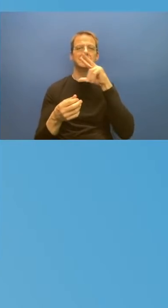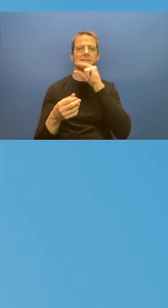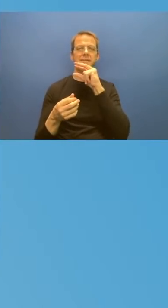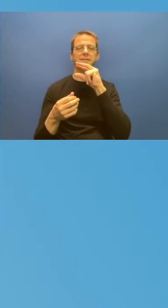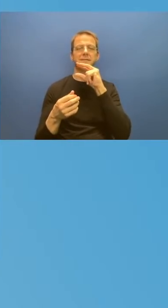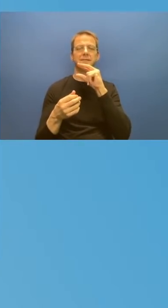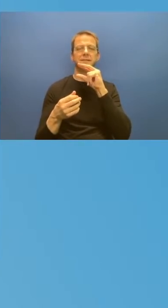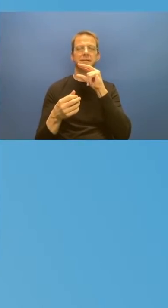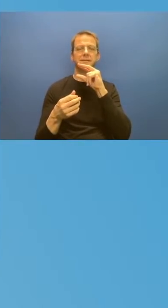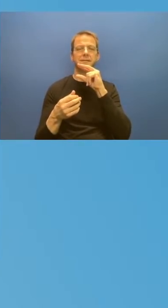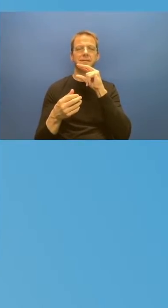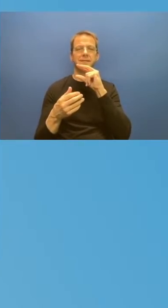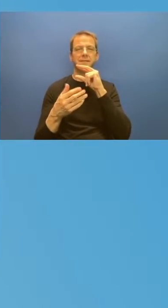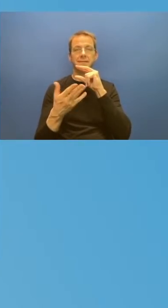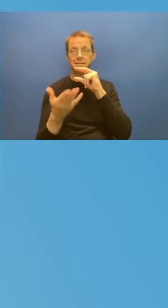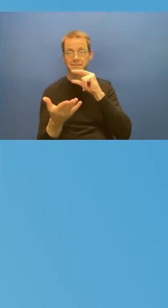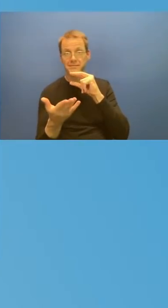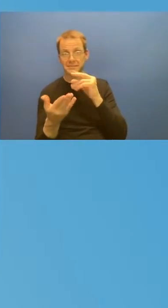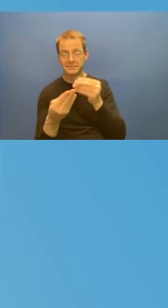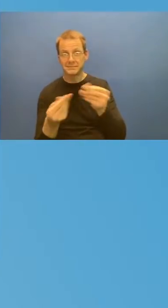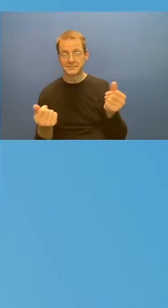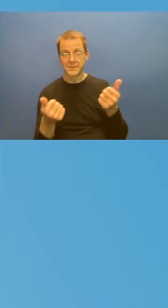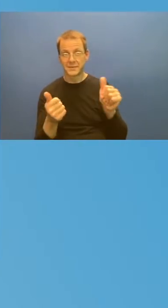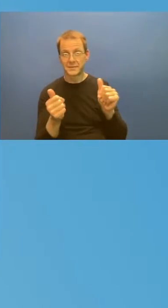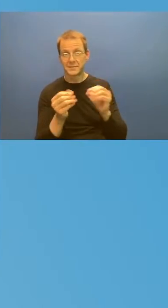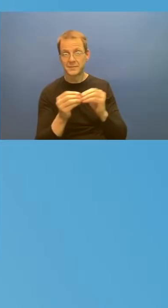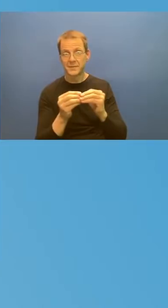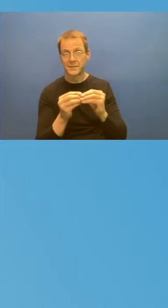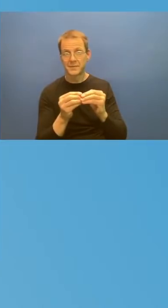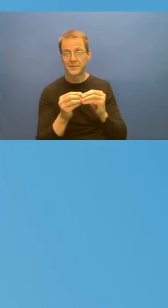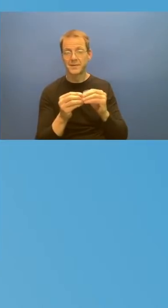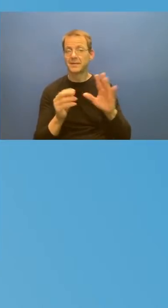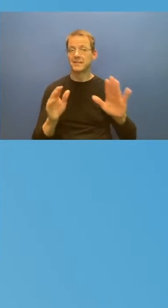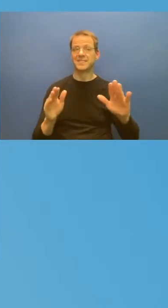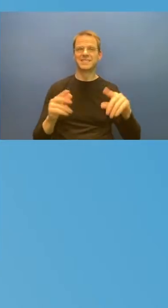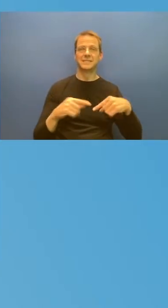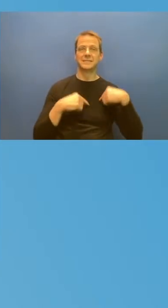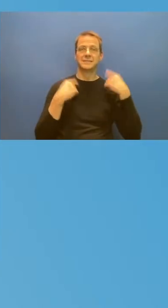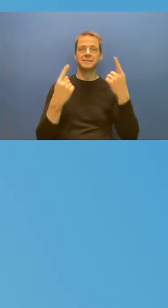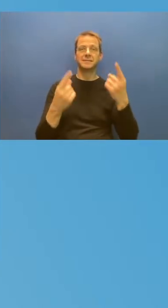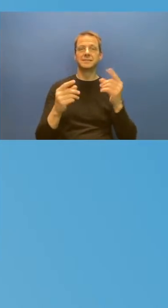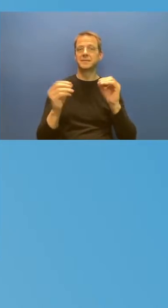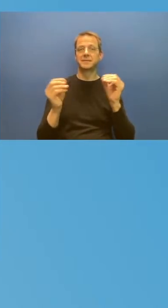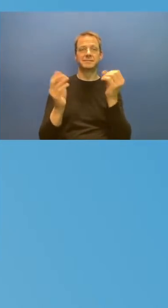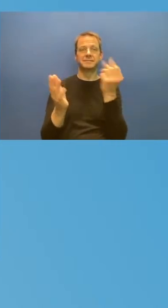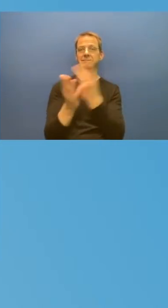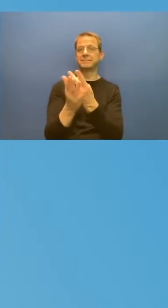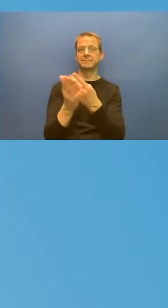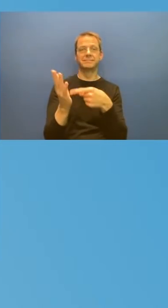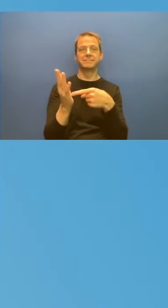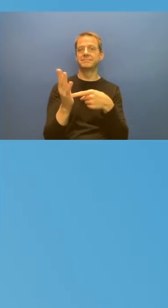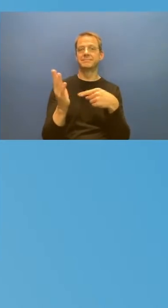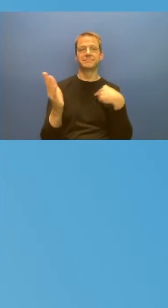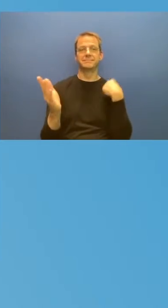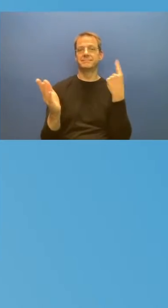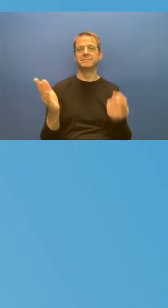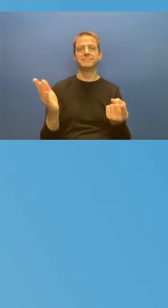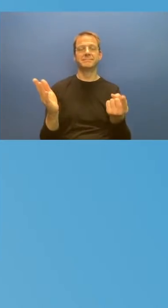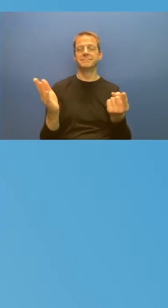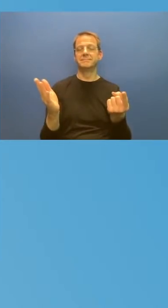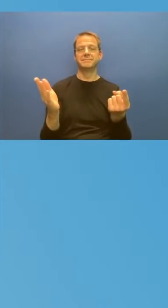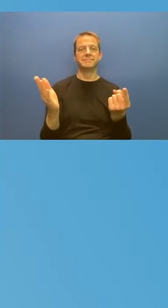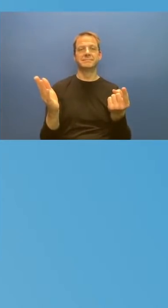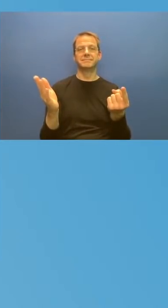been approved, and I'm not sure about the data for effectiveness and how they've done in phase 3